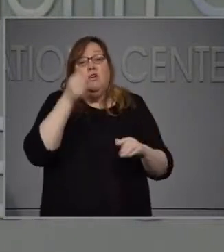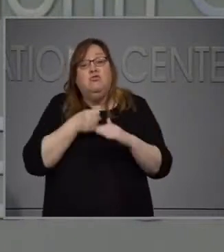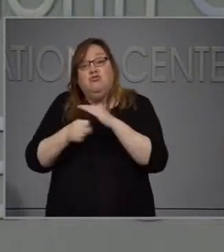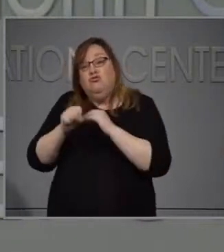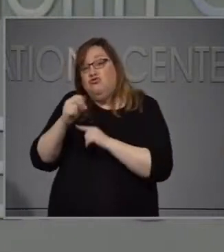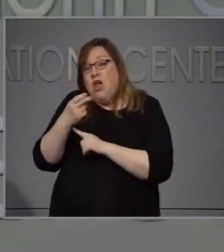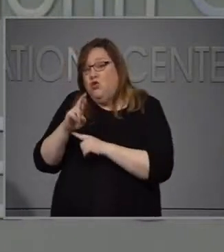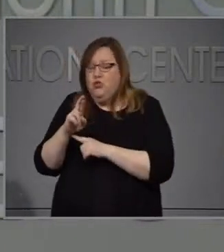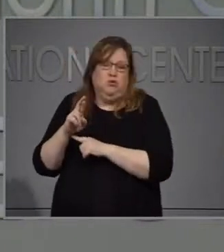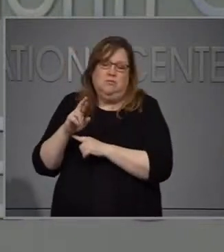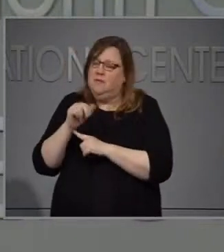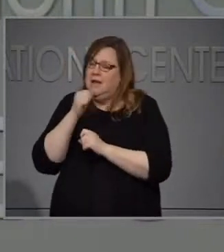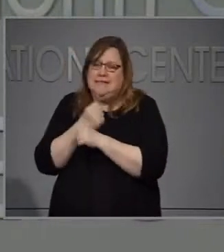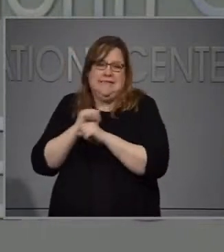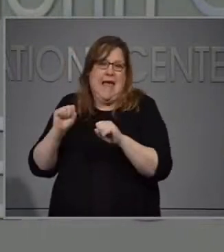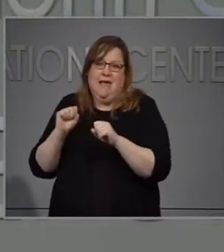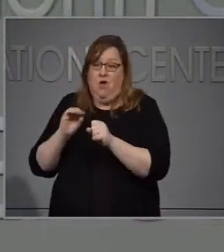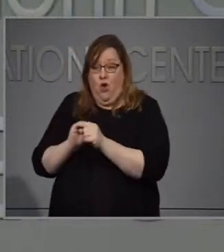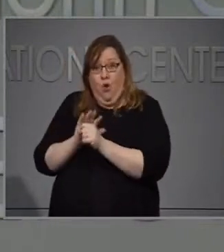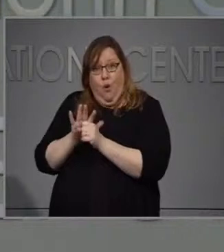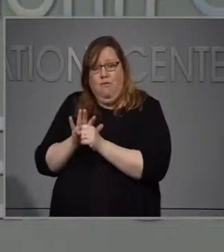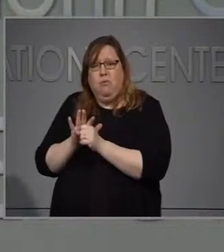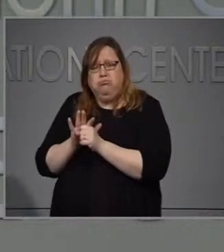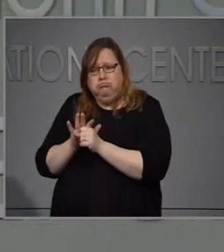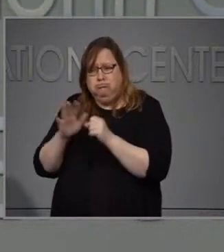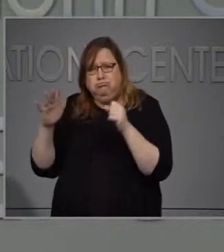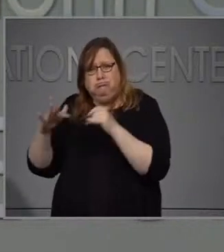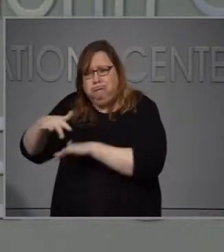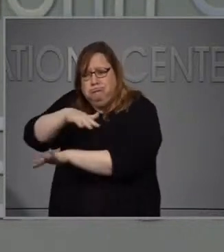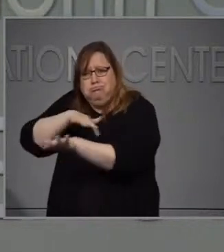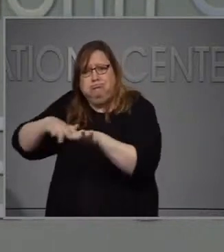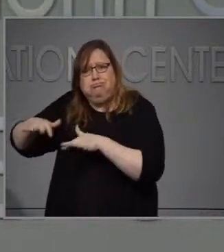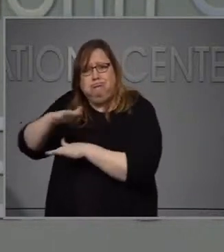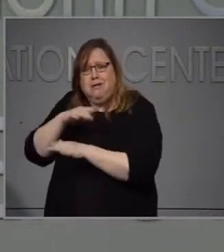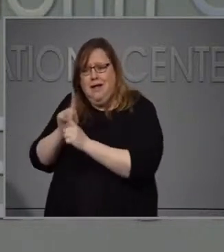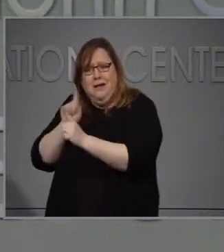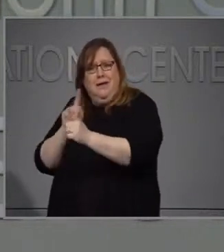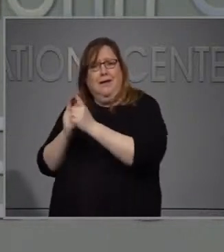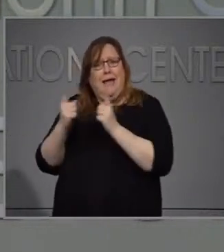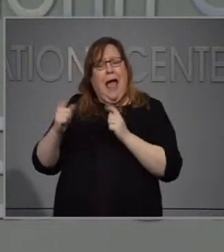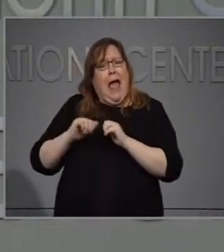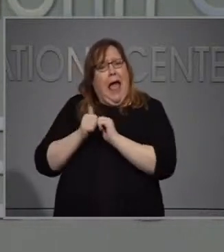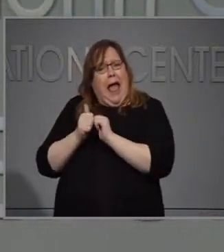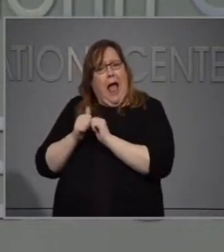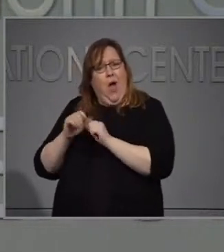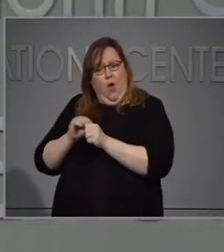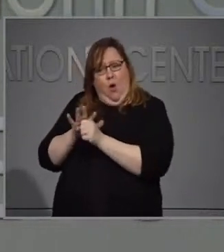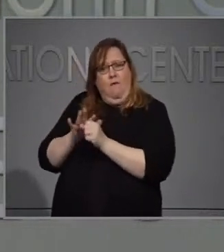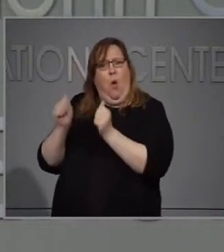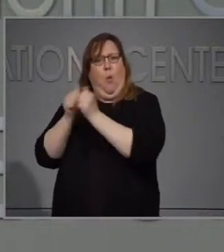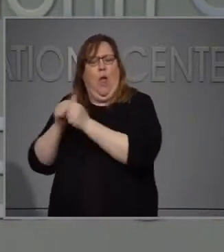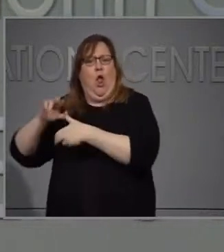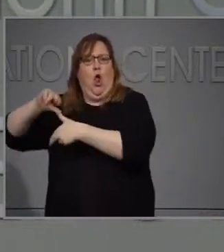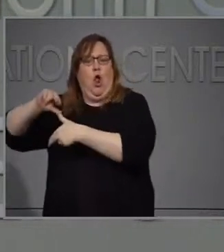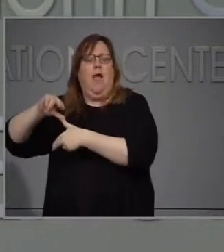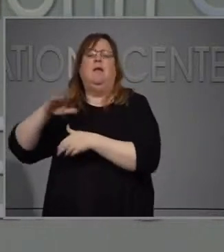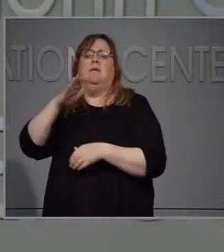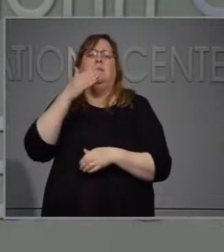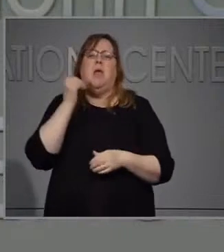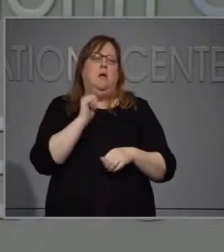We know it will be extremely difficult to maintain social distancing and to provide services in the pandemic